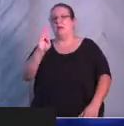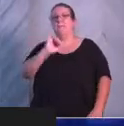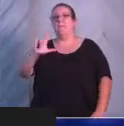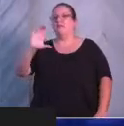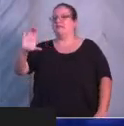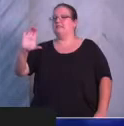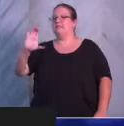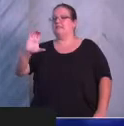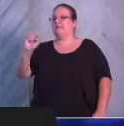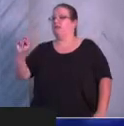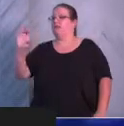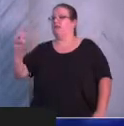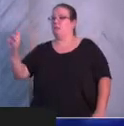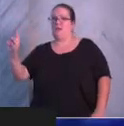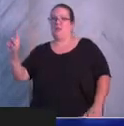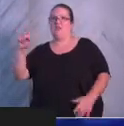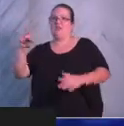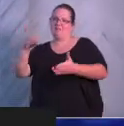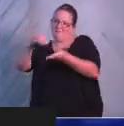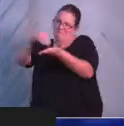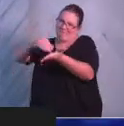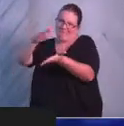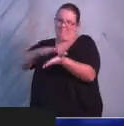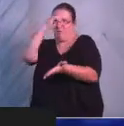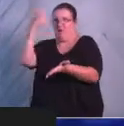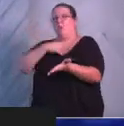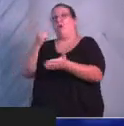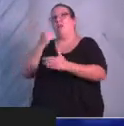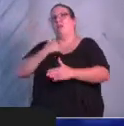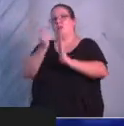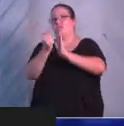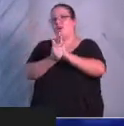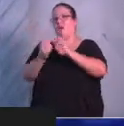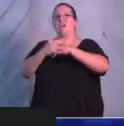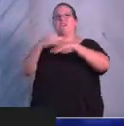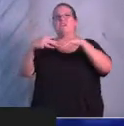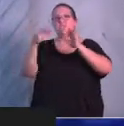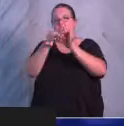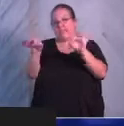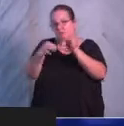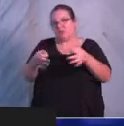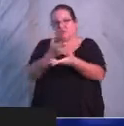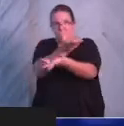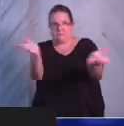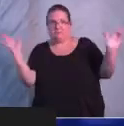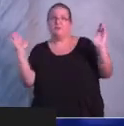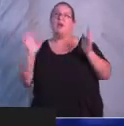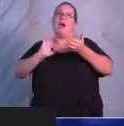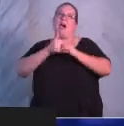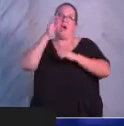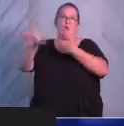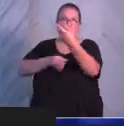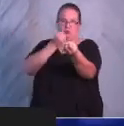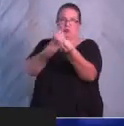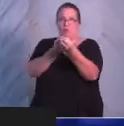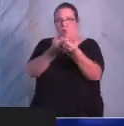C-91, and this specifically enshrined in Canadian legislation the Indigenous languages that were out there and how we were going to support